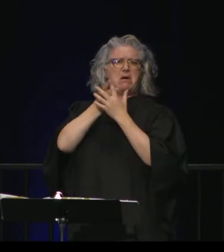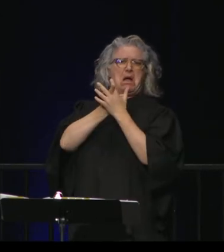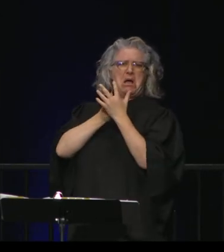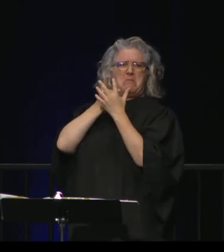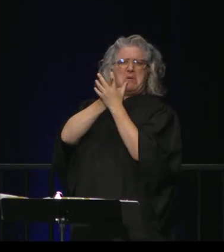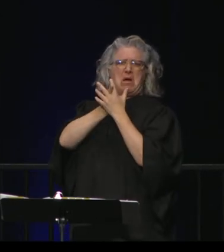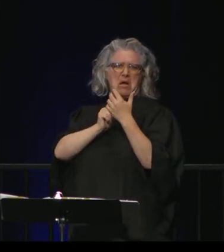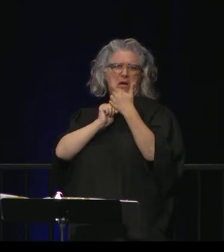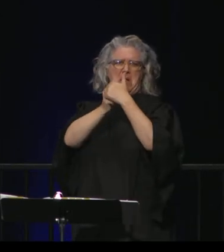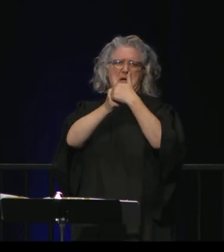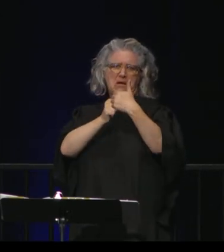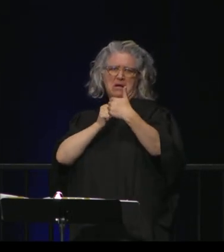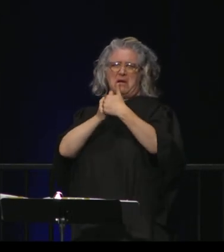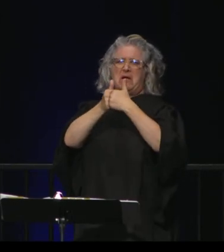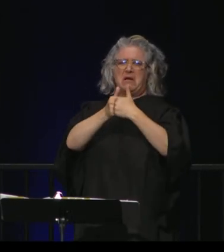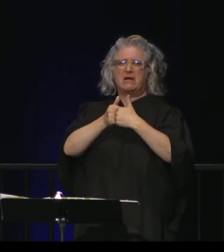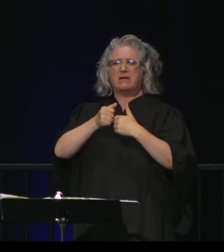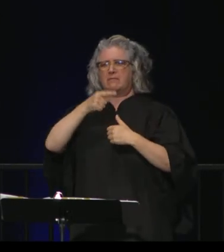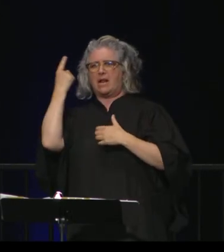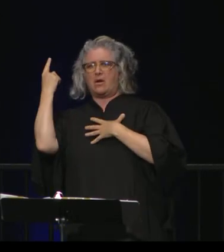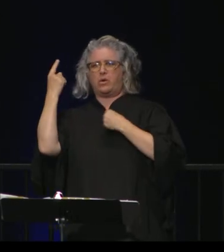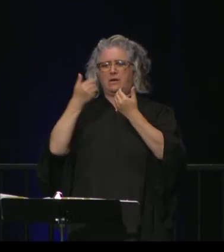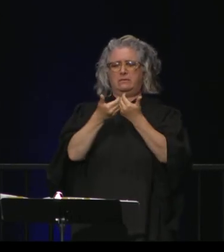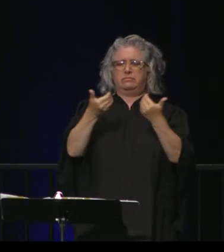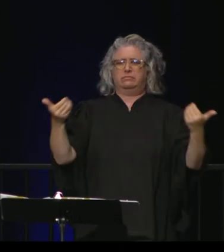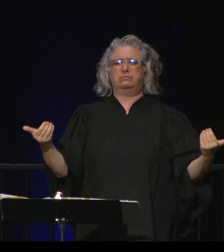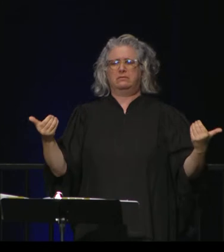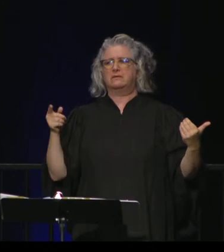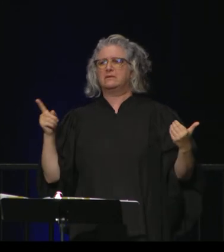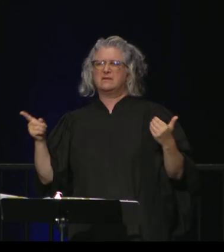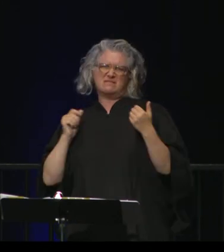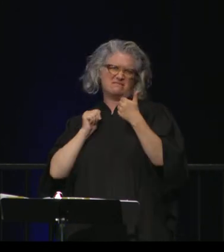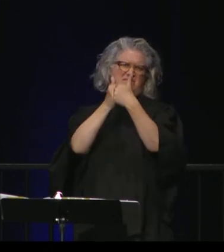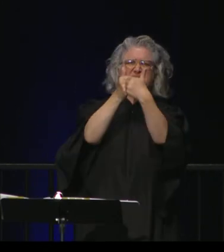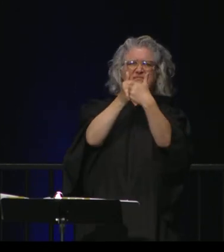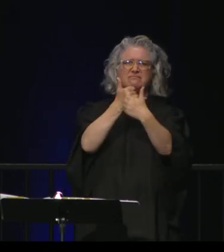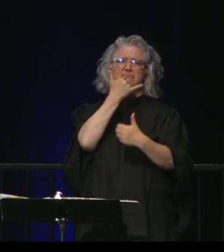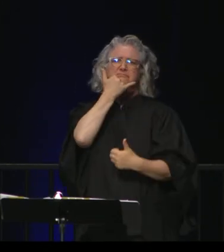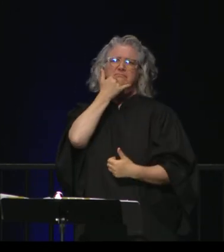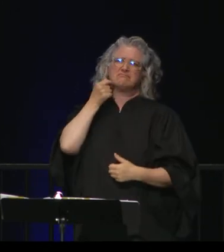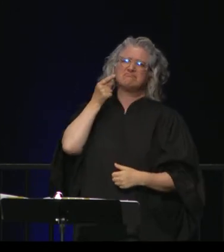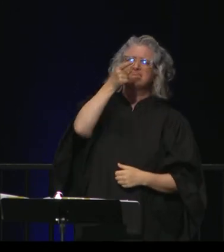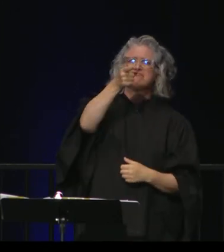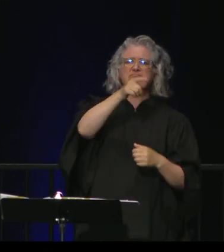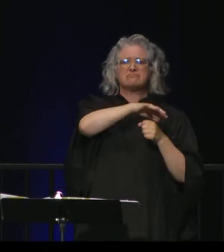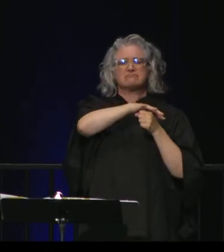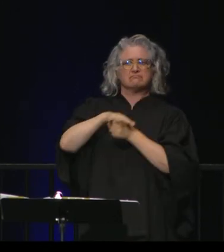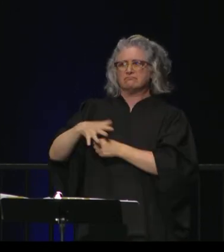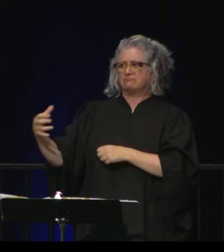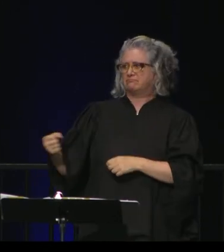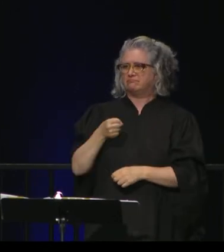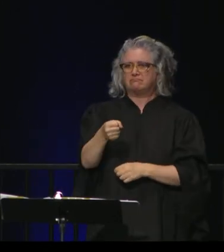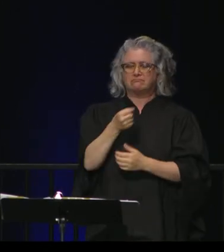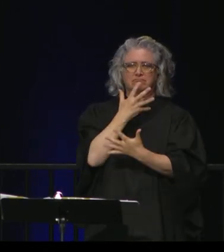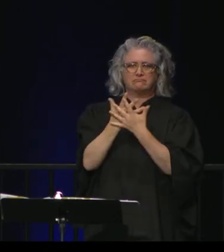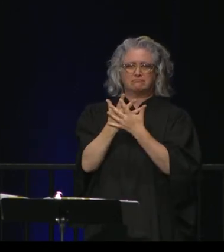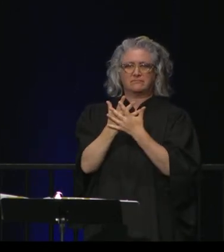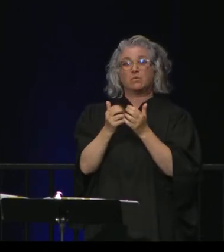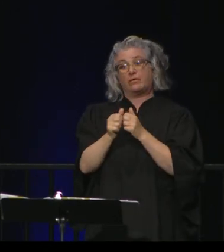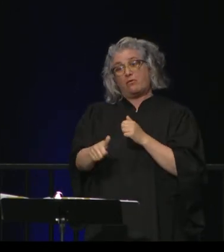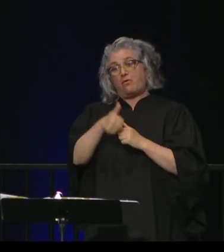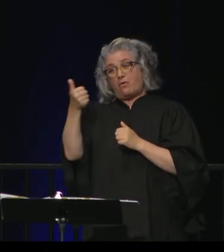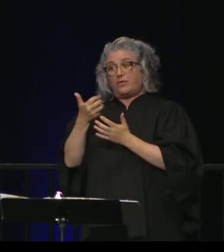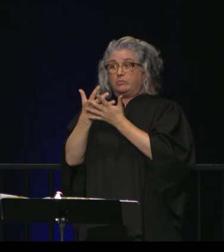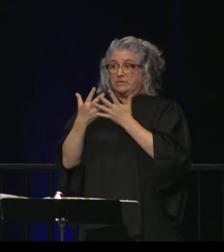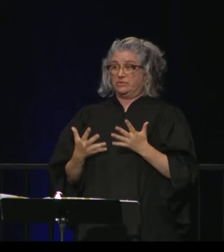to apartheid. For 18 of those years, he was confined along with other political prisoners in a